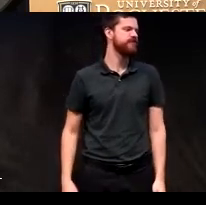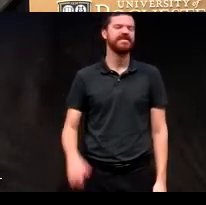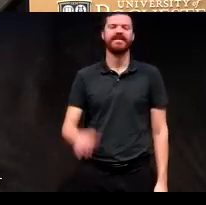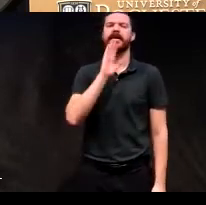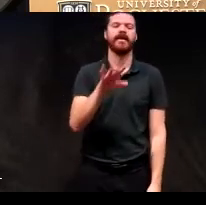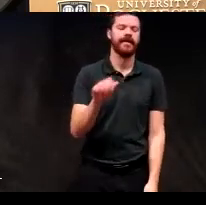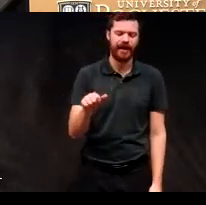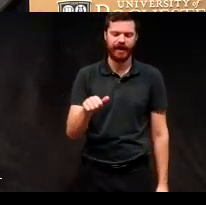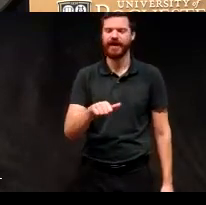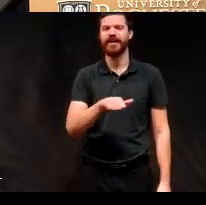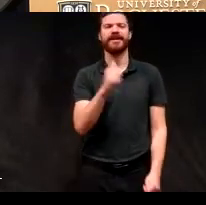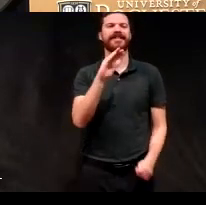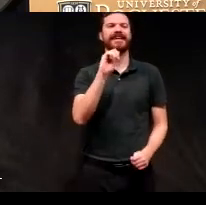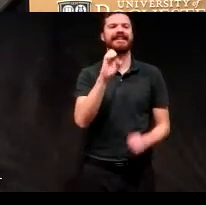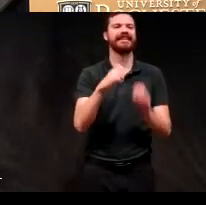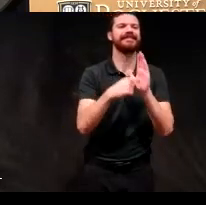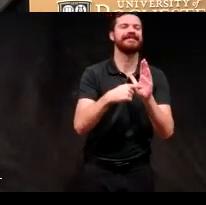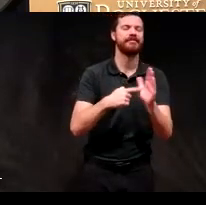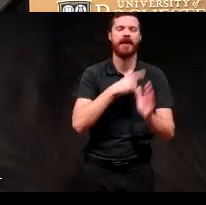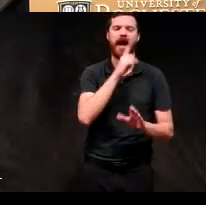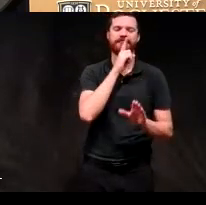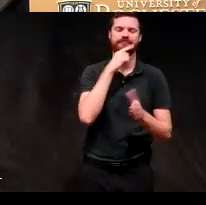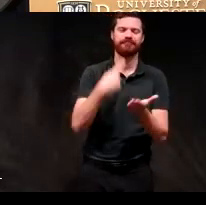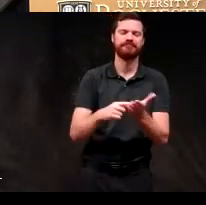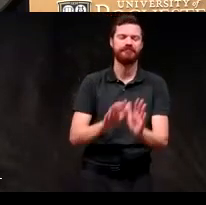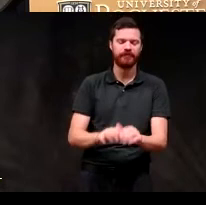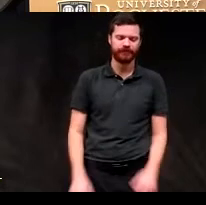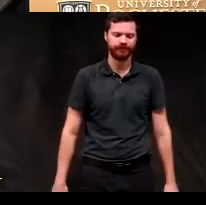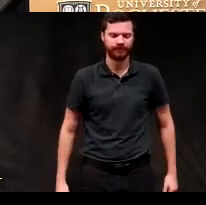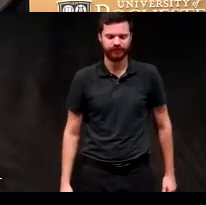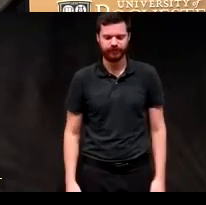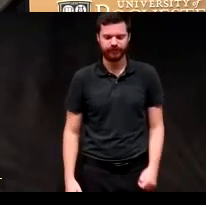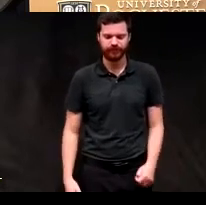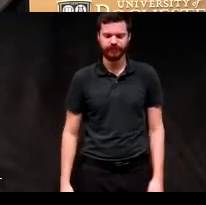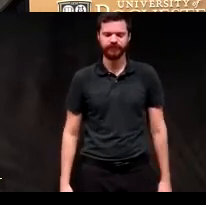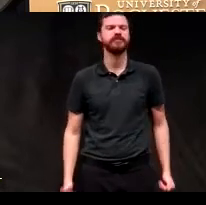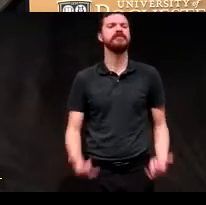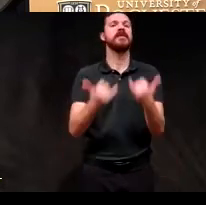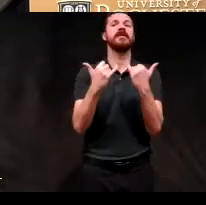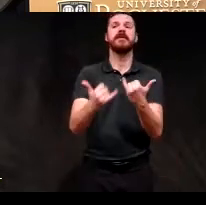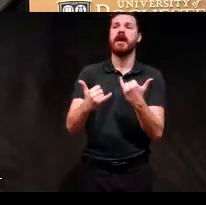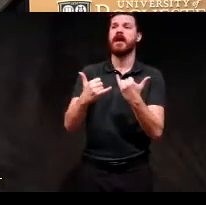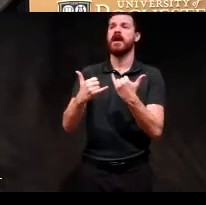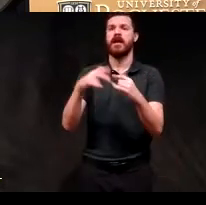this is just another case example, which I'm not going to get to, but in terms of professional